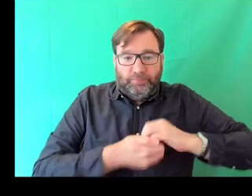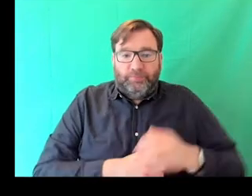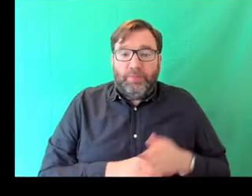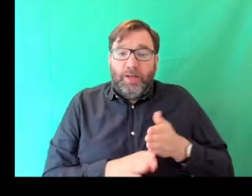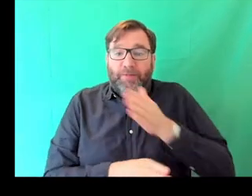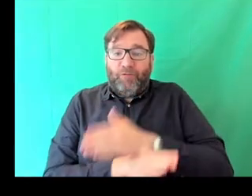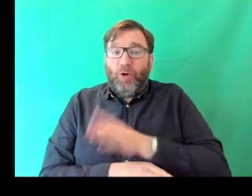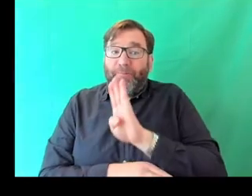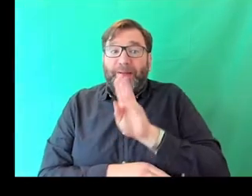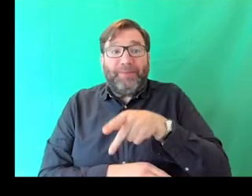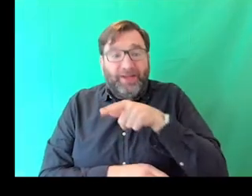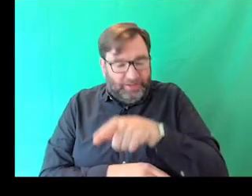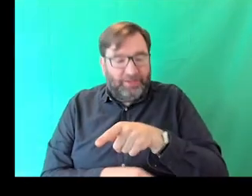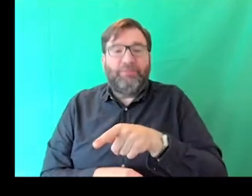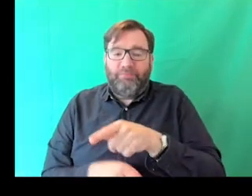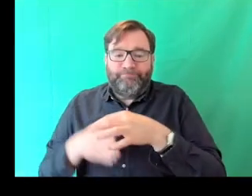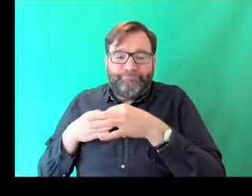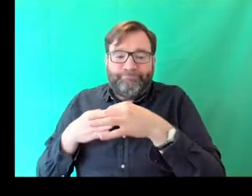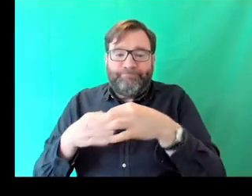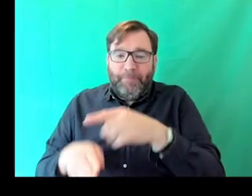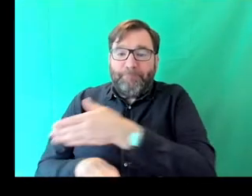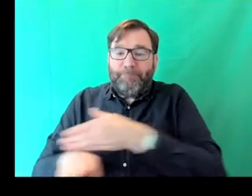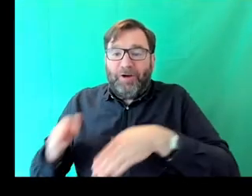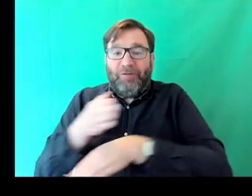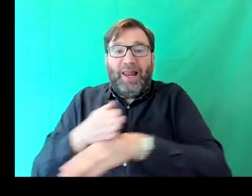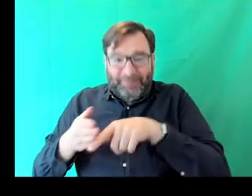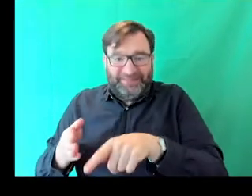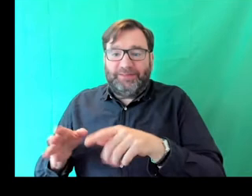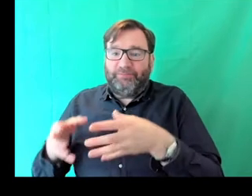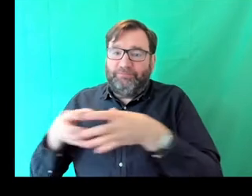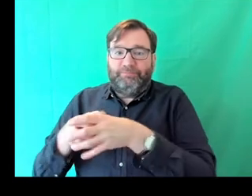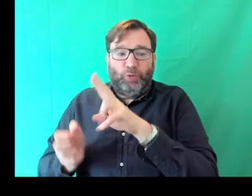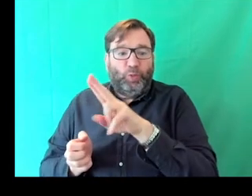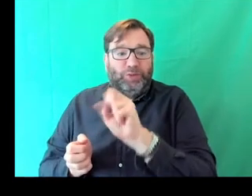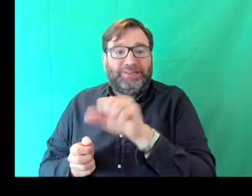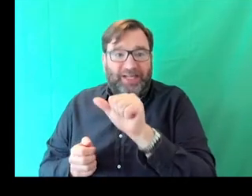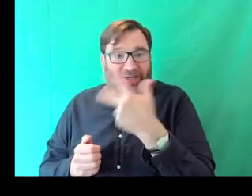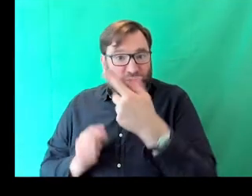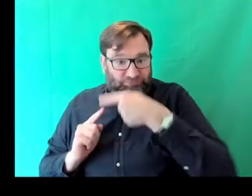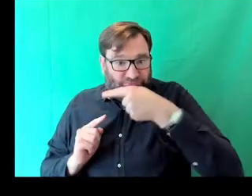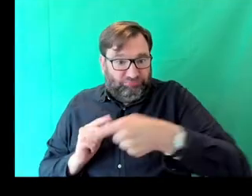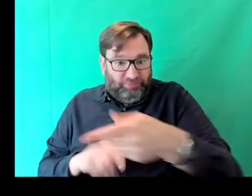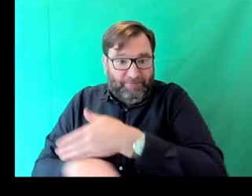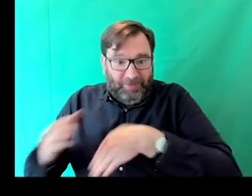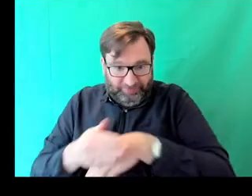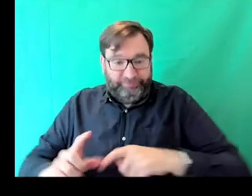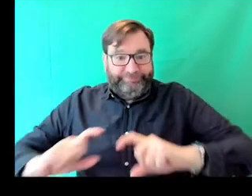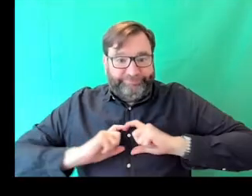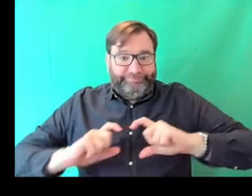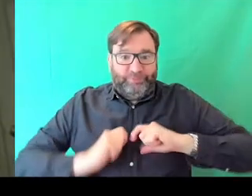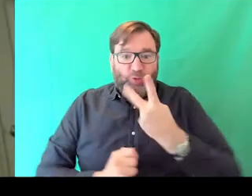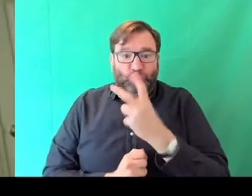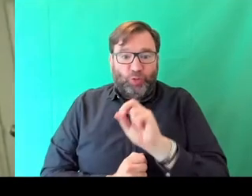world record, five American records, and five Pan American records. Tucker has since retired from the sport of swimming and